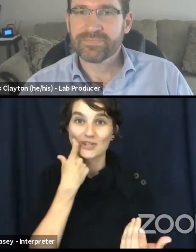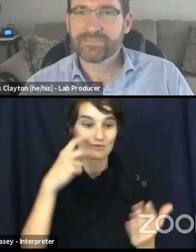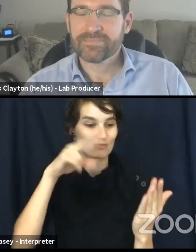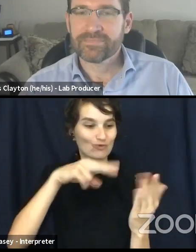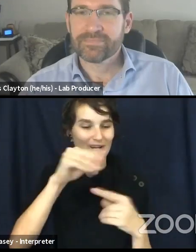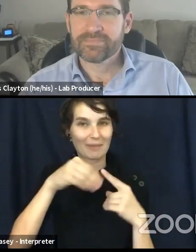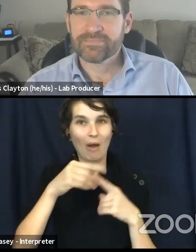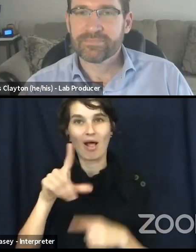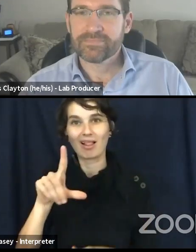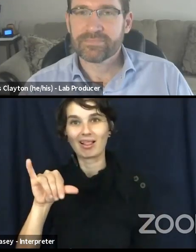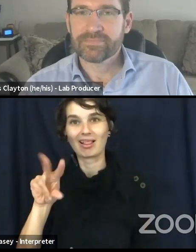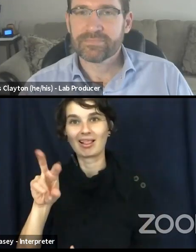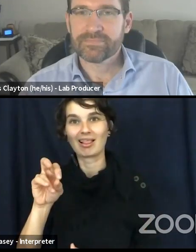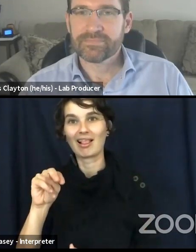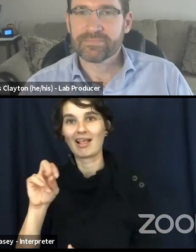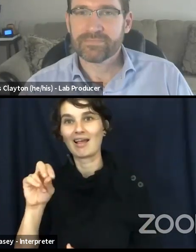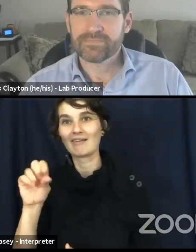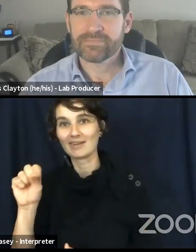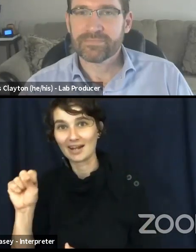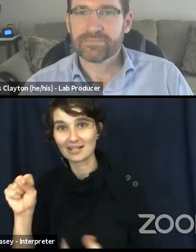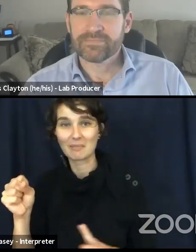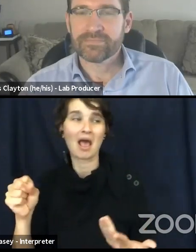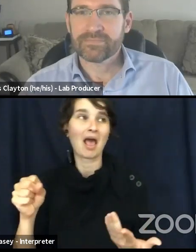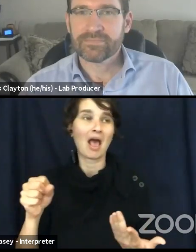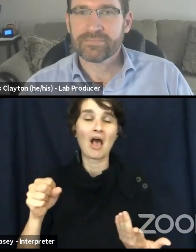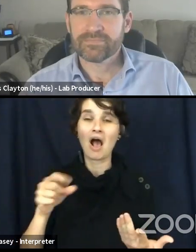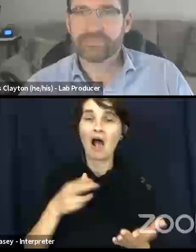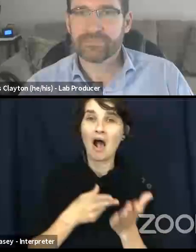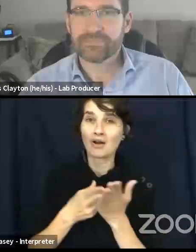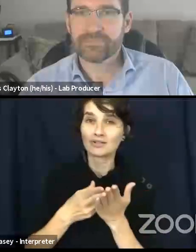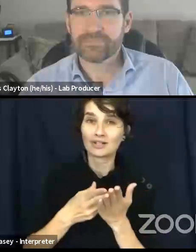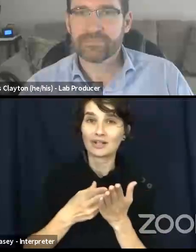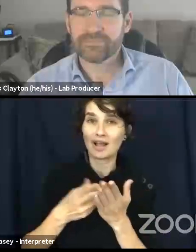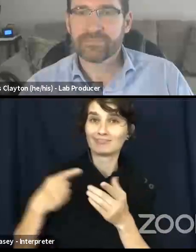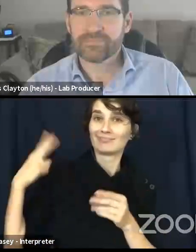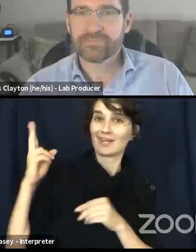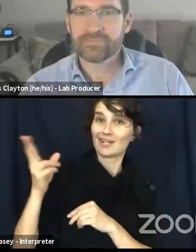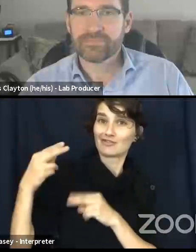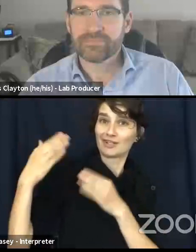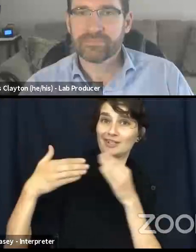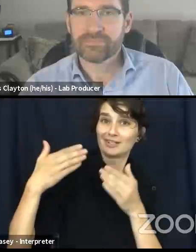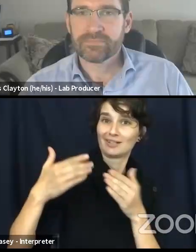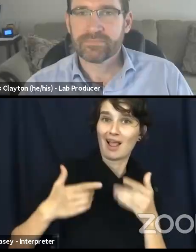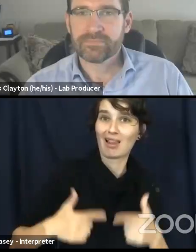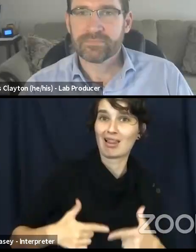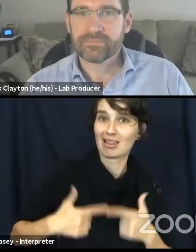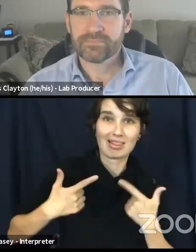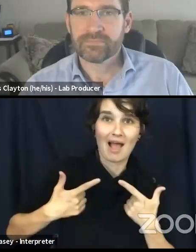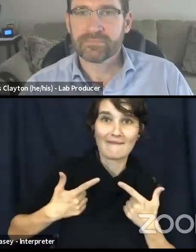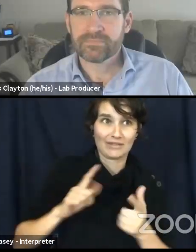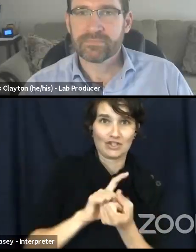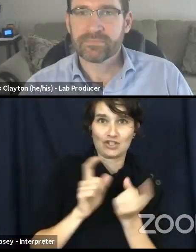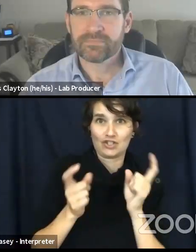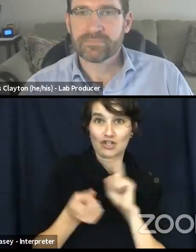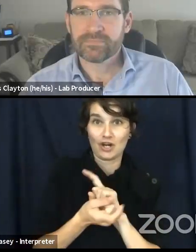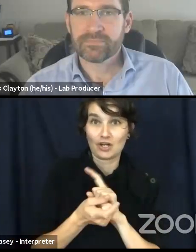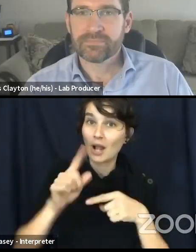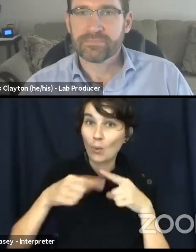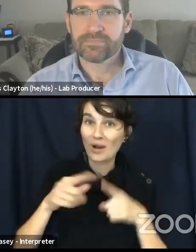of liveness really changed a lot throughout history. Like when TVs came into suburban homes, like that totally changed what liveness is and our relationship